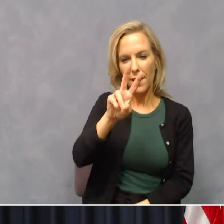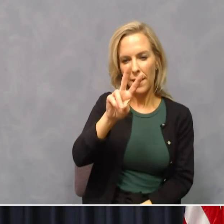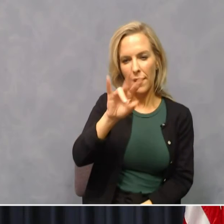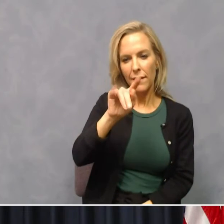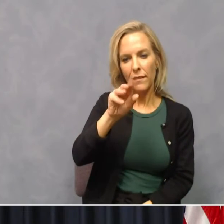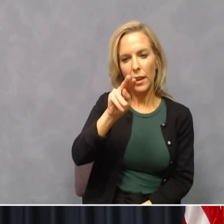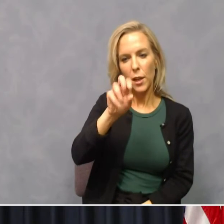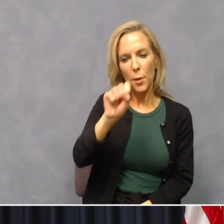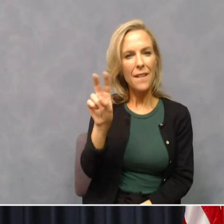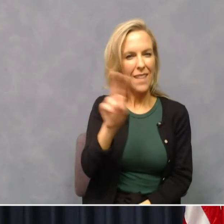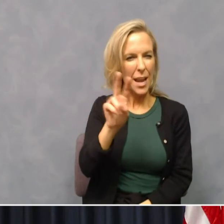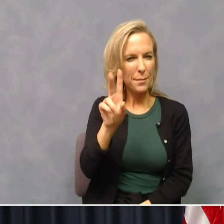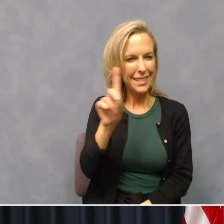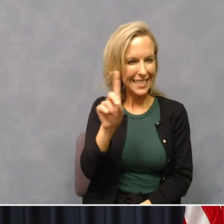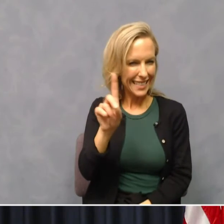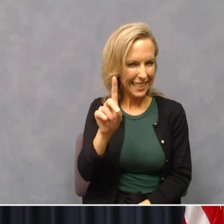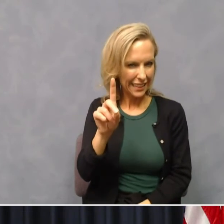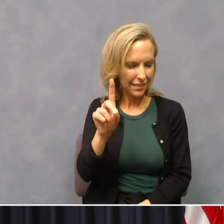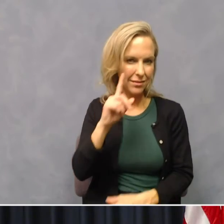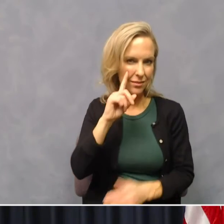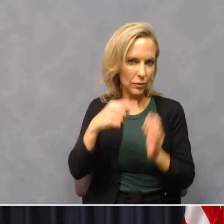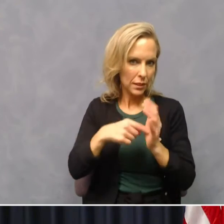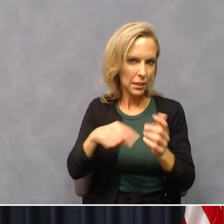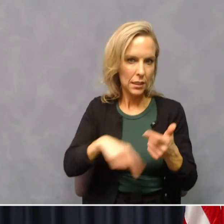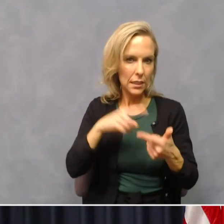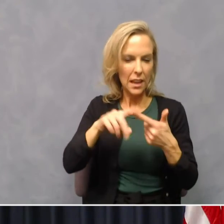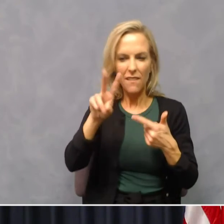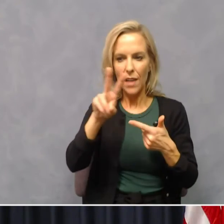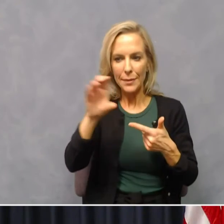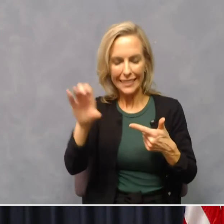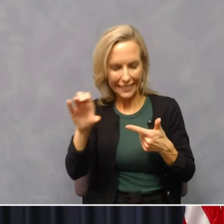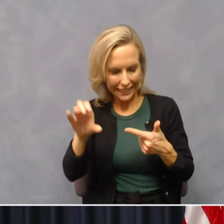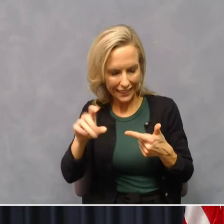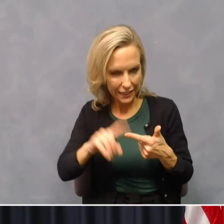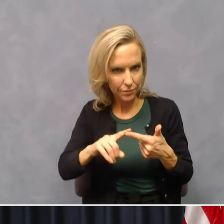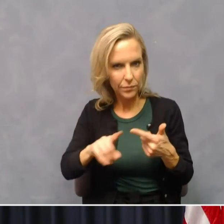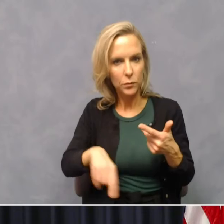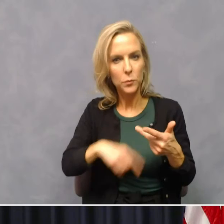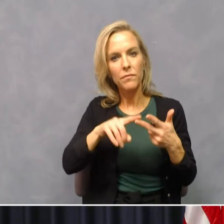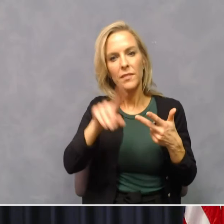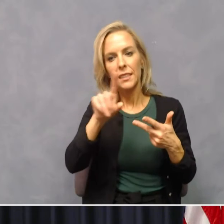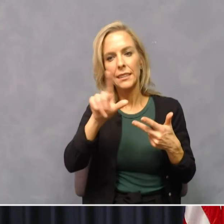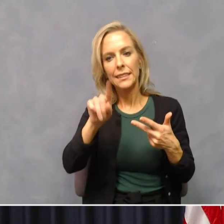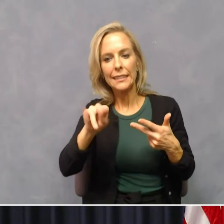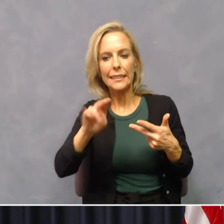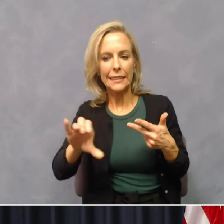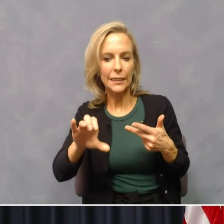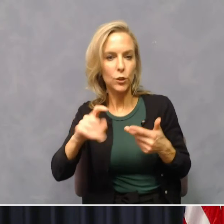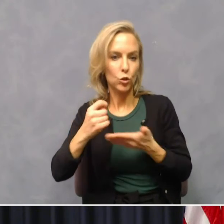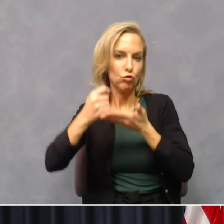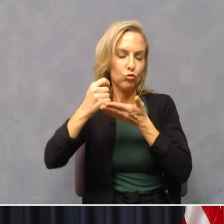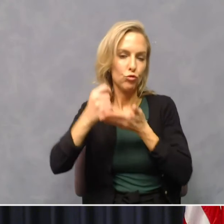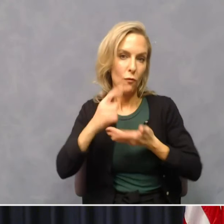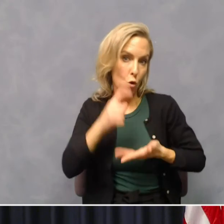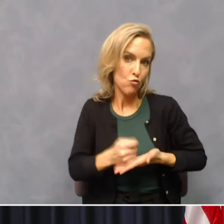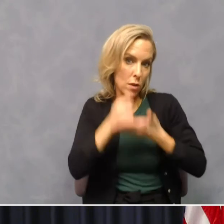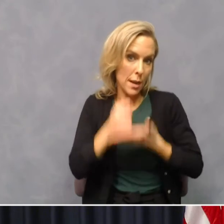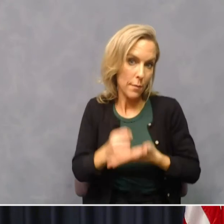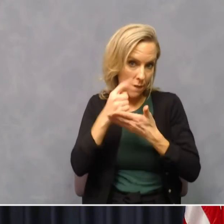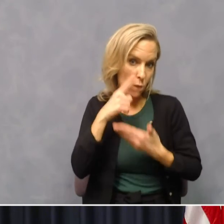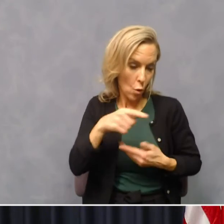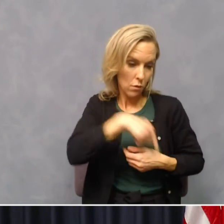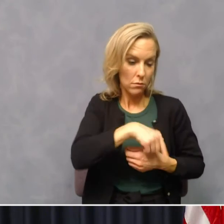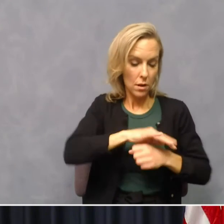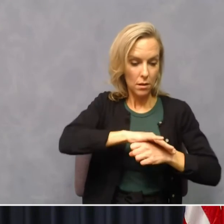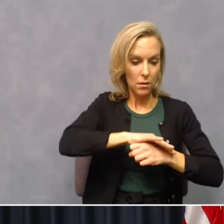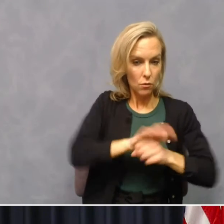vitamin D and C to a lesser degree, and zinc in treatment of COVID patients. And this may be a question for Dr.